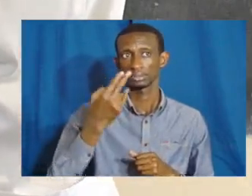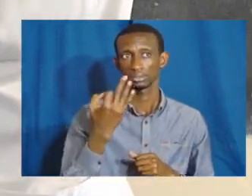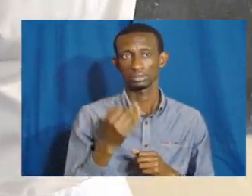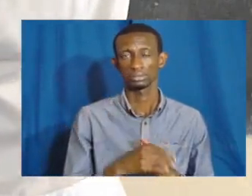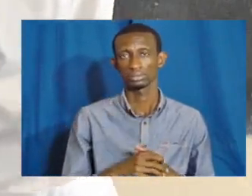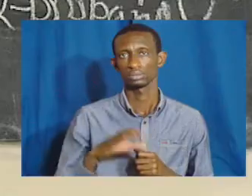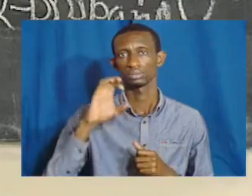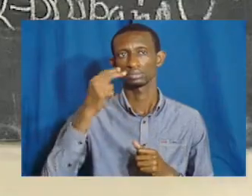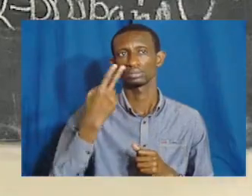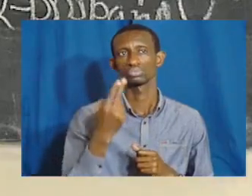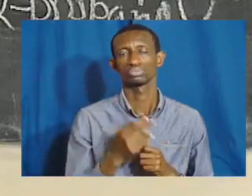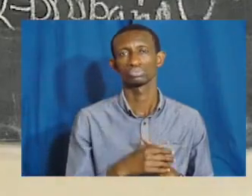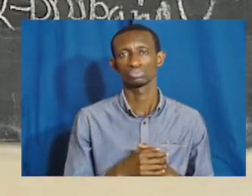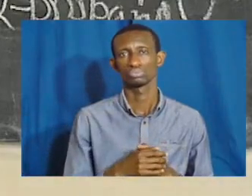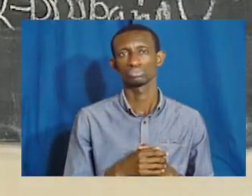CH2,